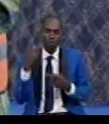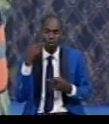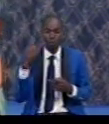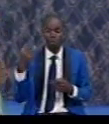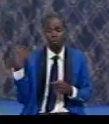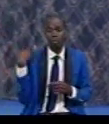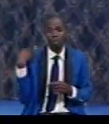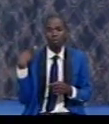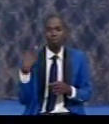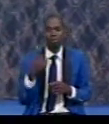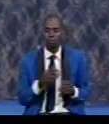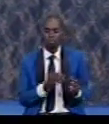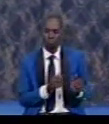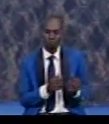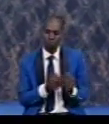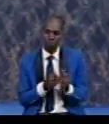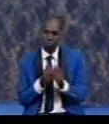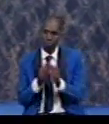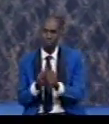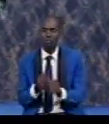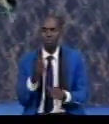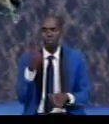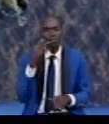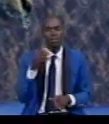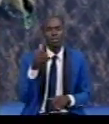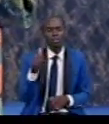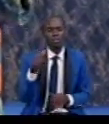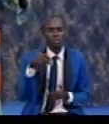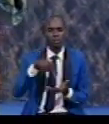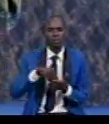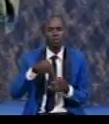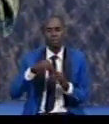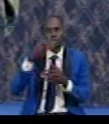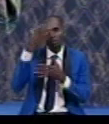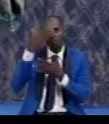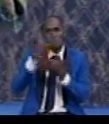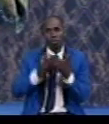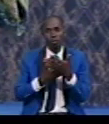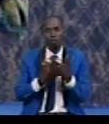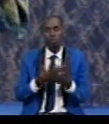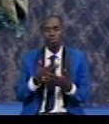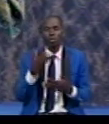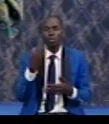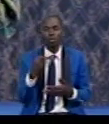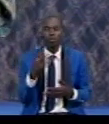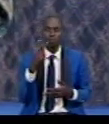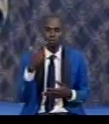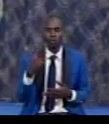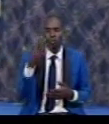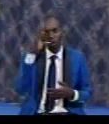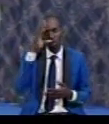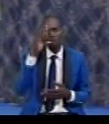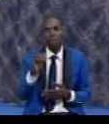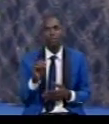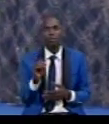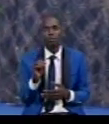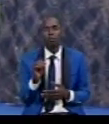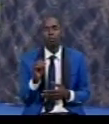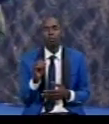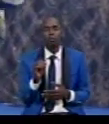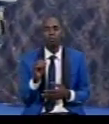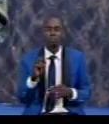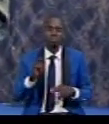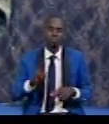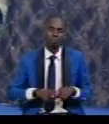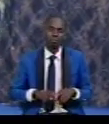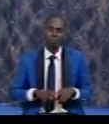place I saw myself, I stood in front of two men seated. The